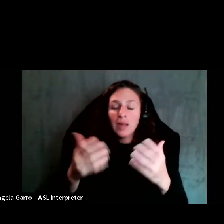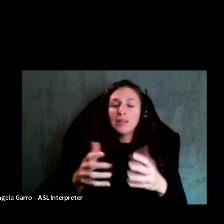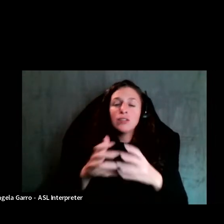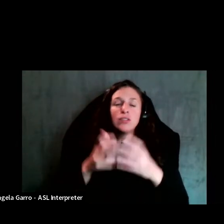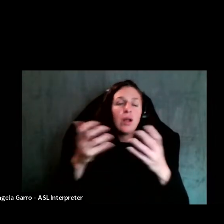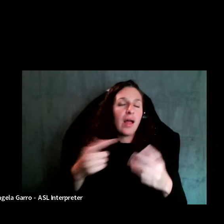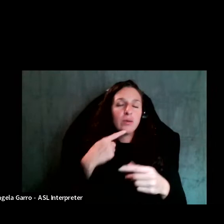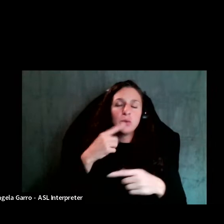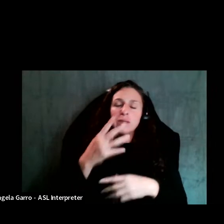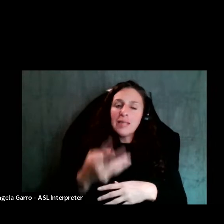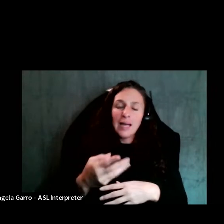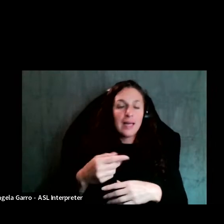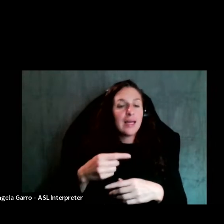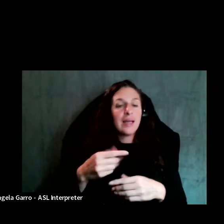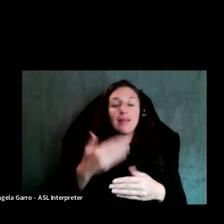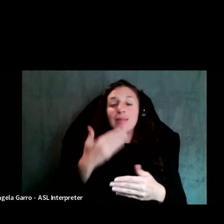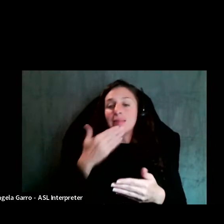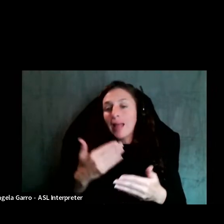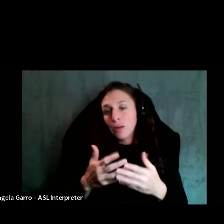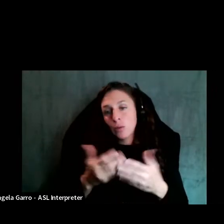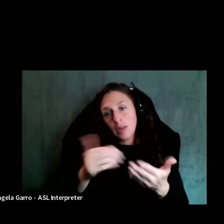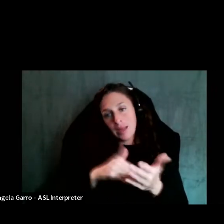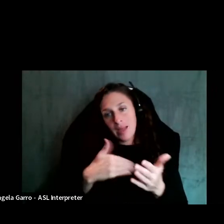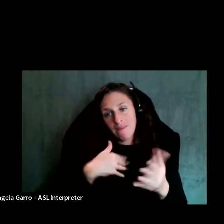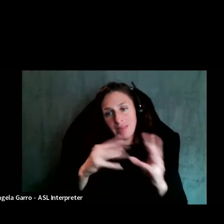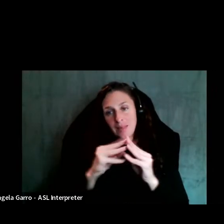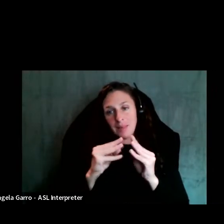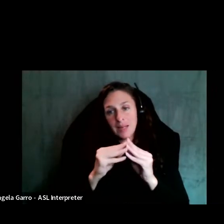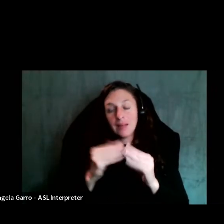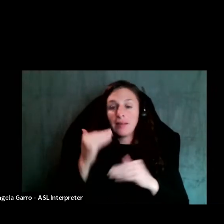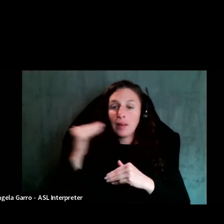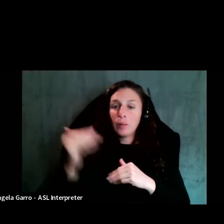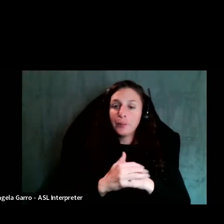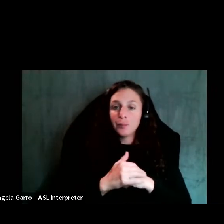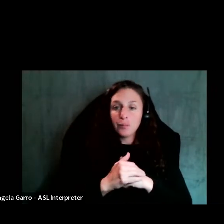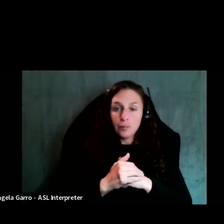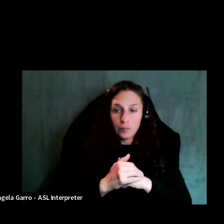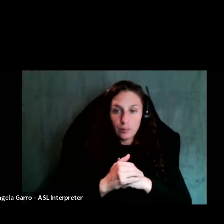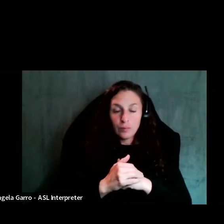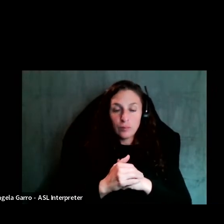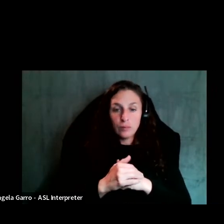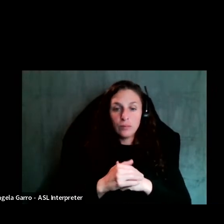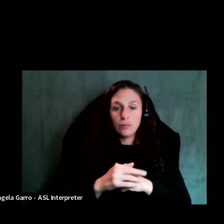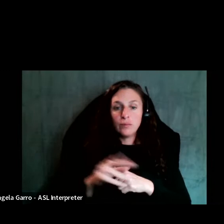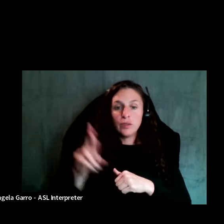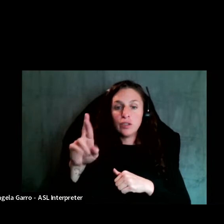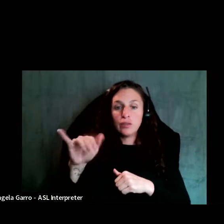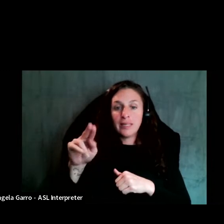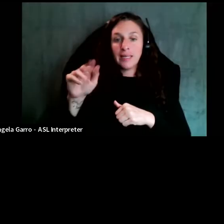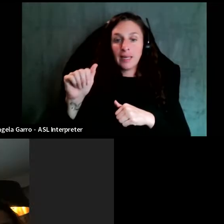lot to say. Thank you again for having this meeting. Thank you. Okay. Rena Korb.